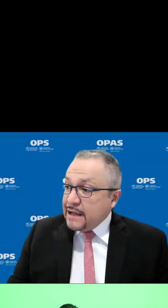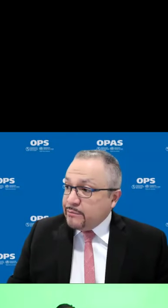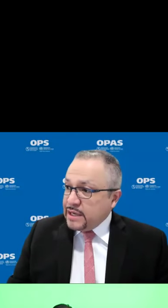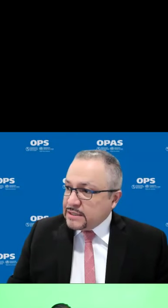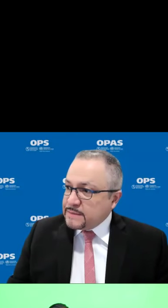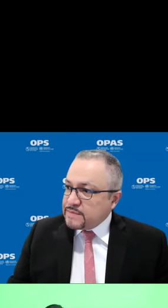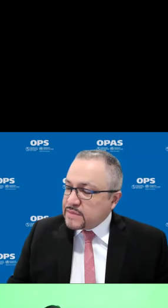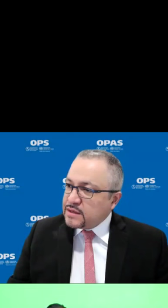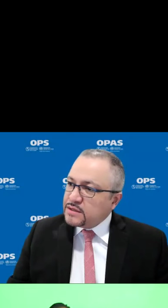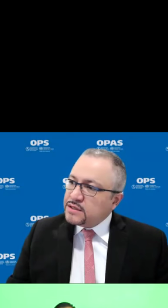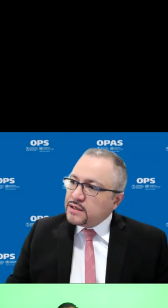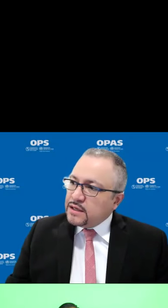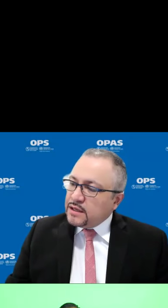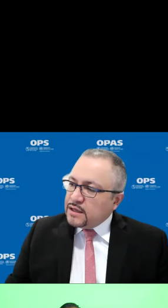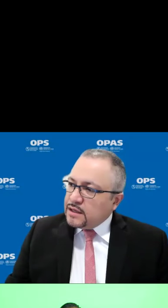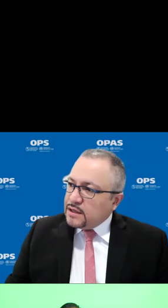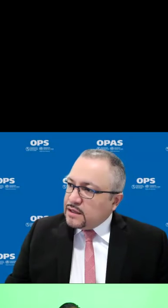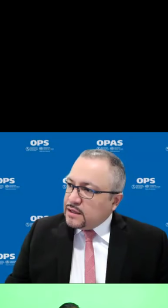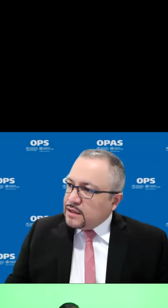the Gambia.